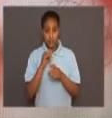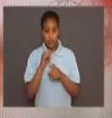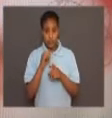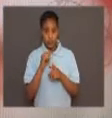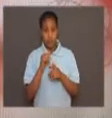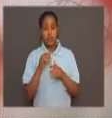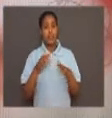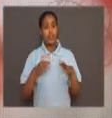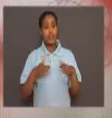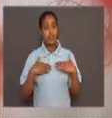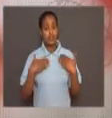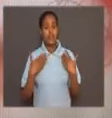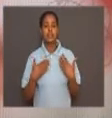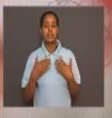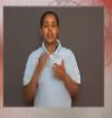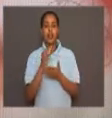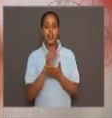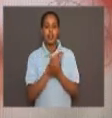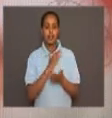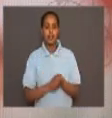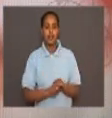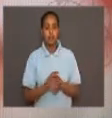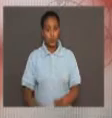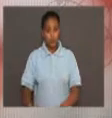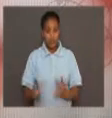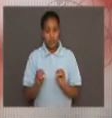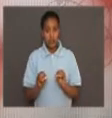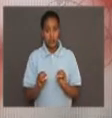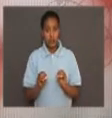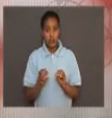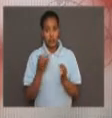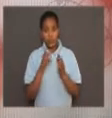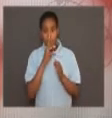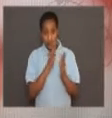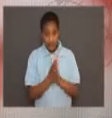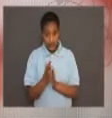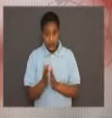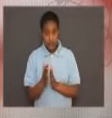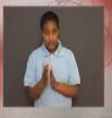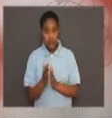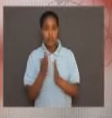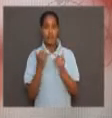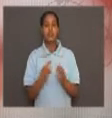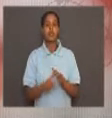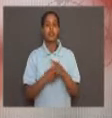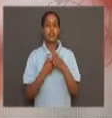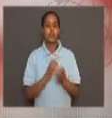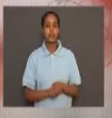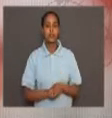be an interesting lesson. Students, if you are ready, let us